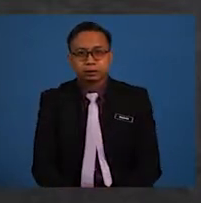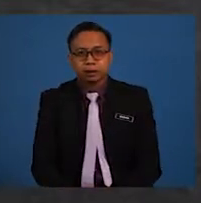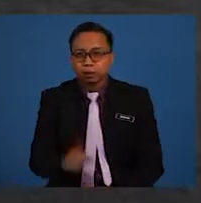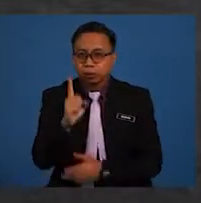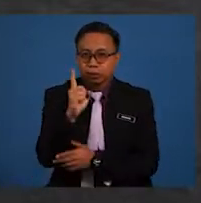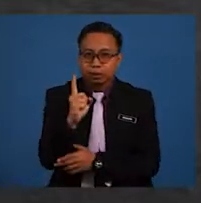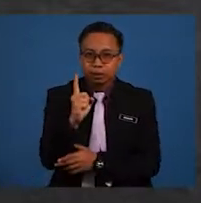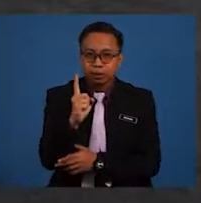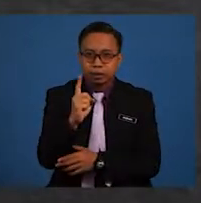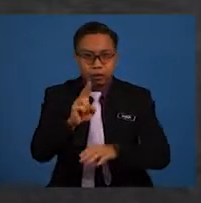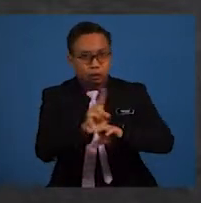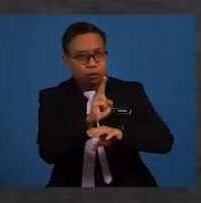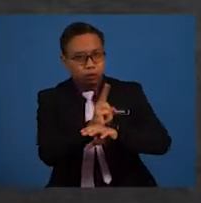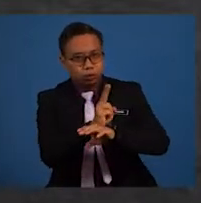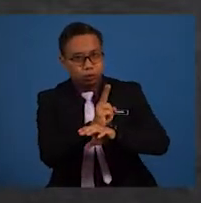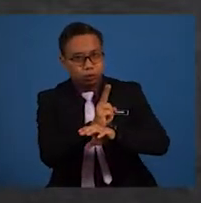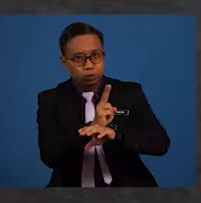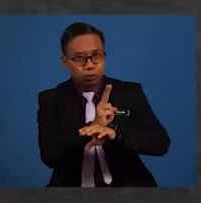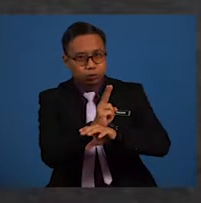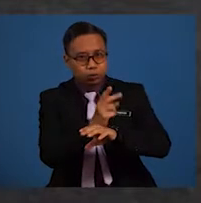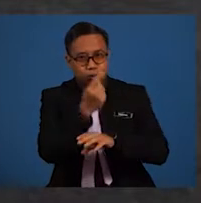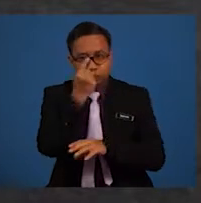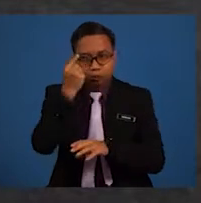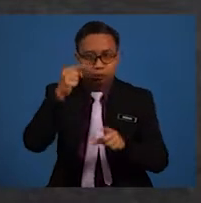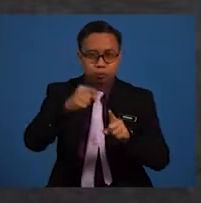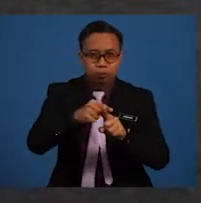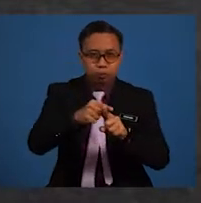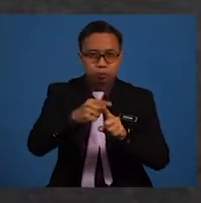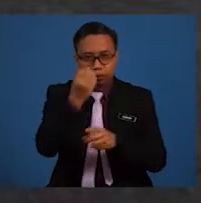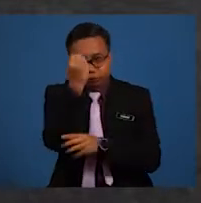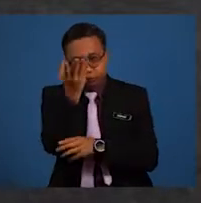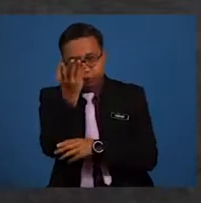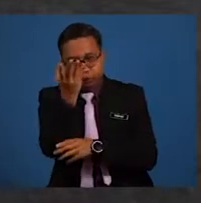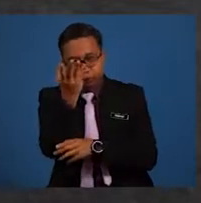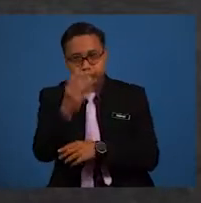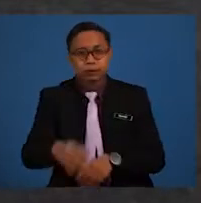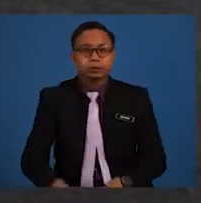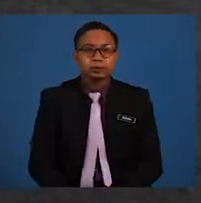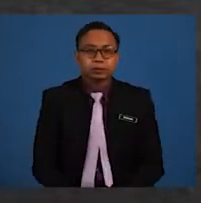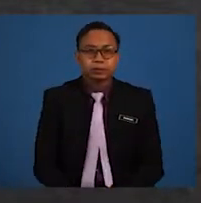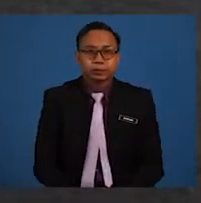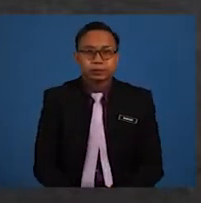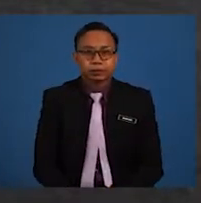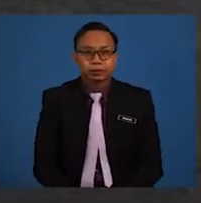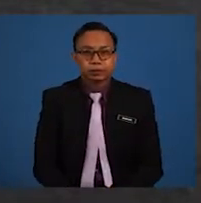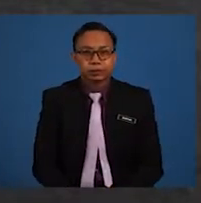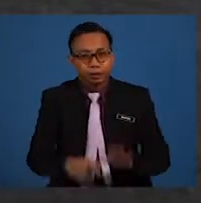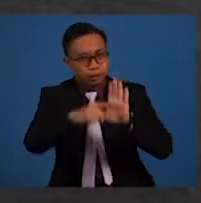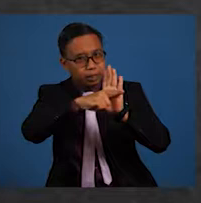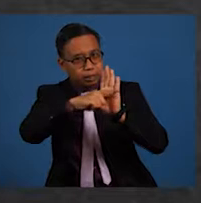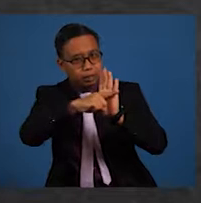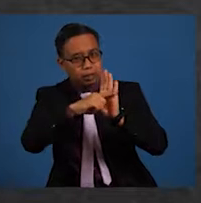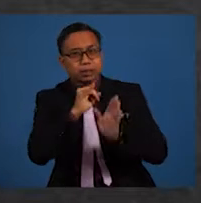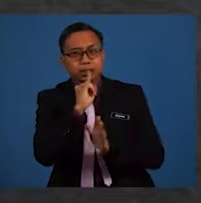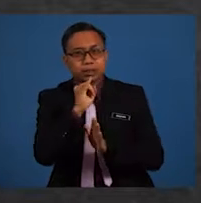One, we use a dash to signal hesitation. The dash is